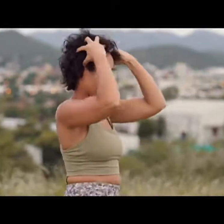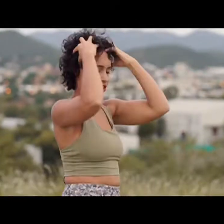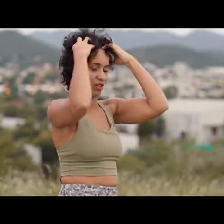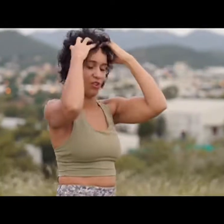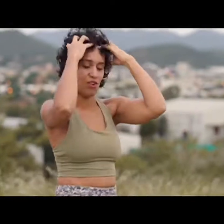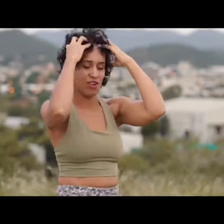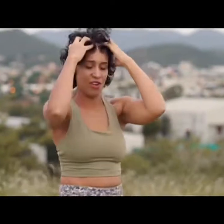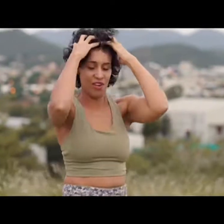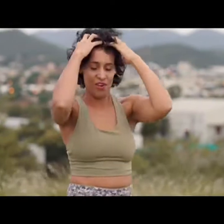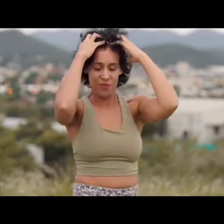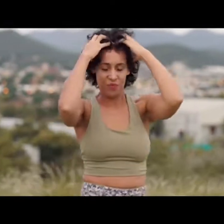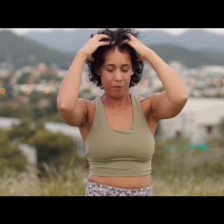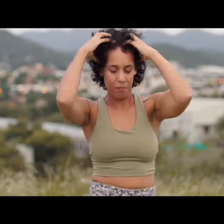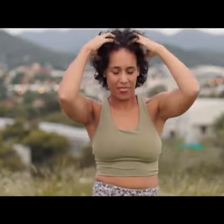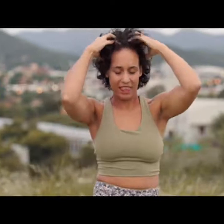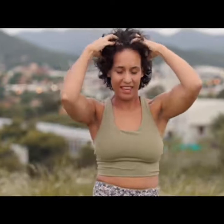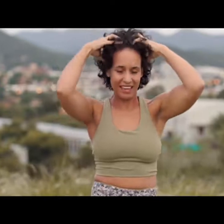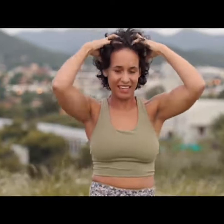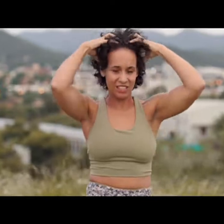and continue